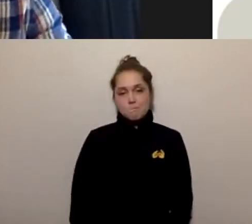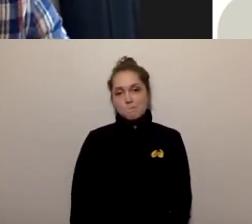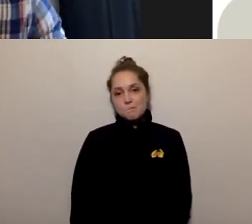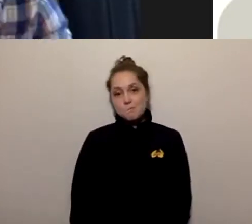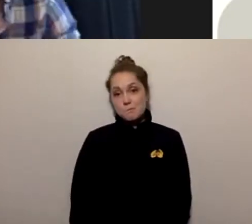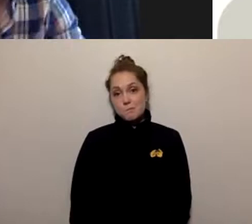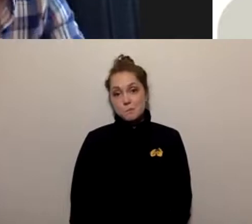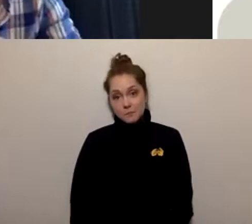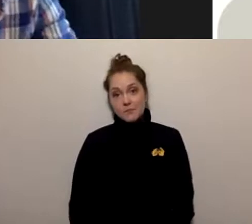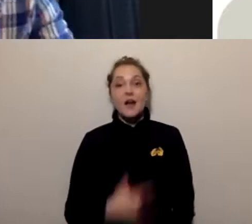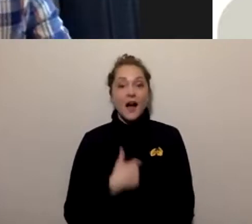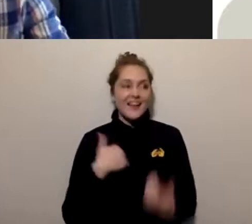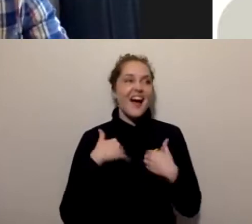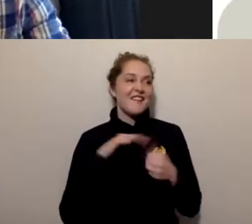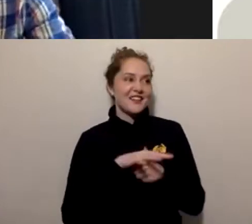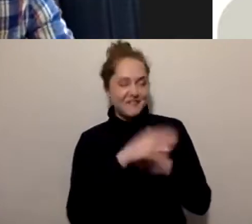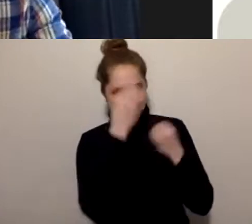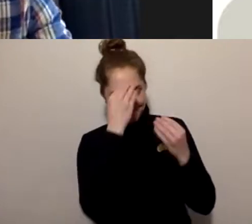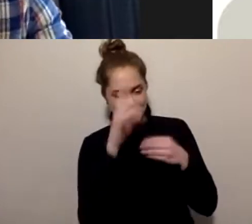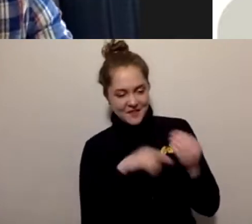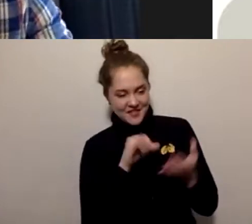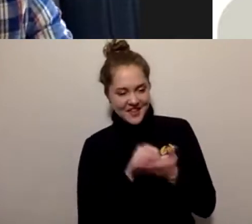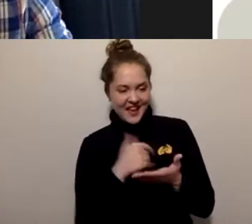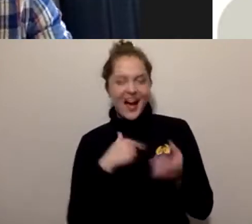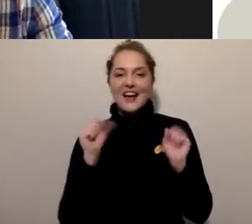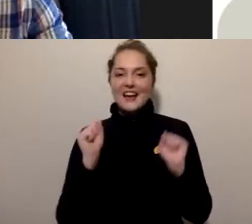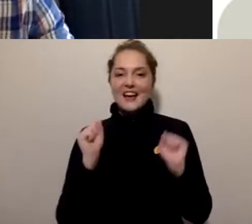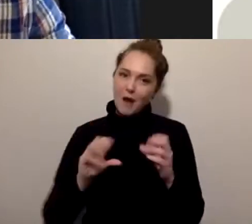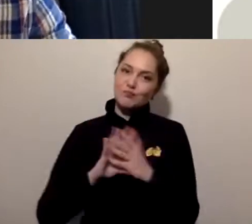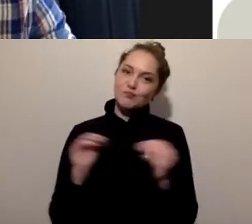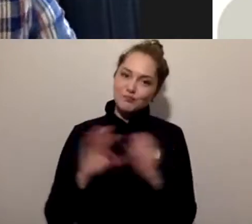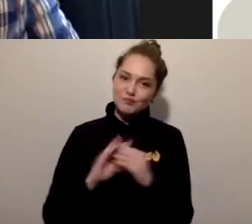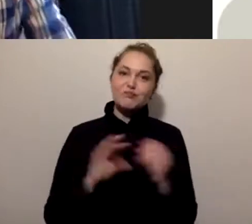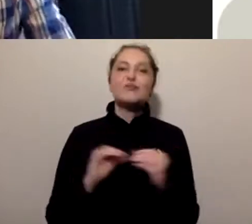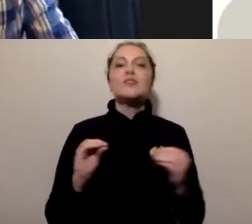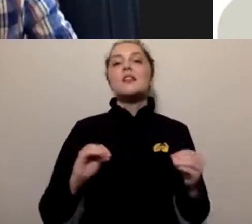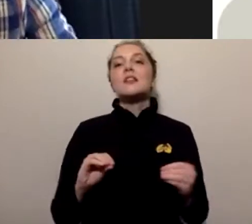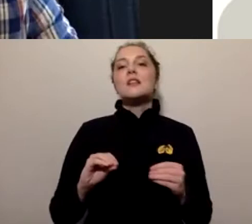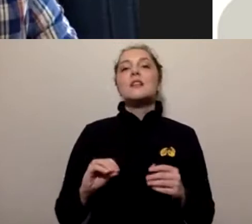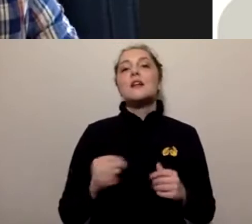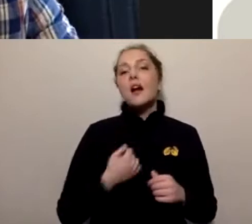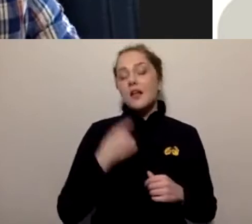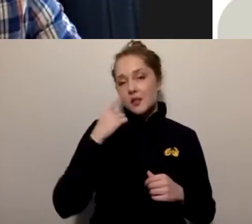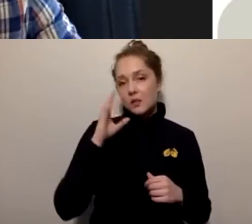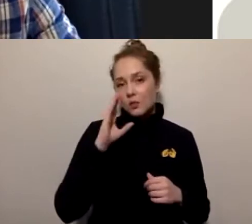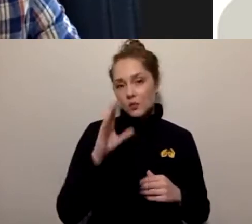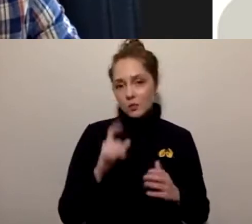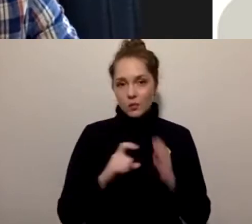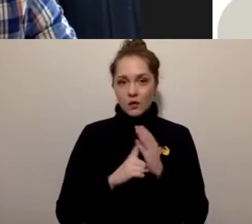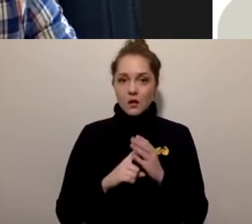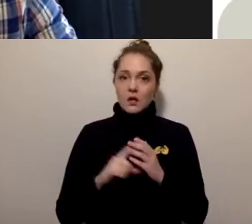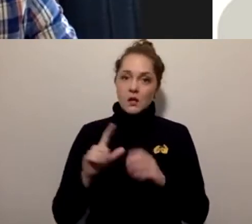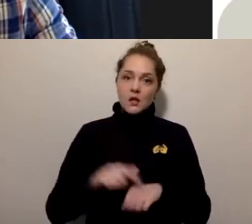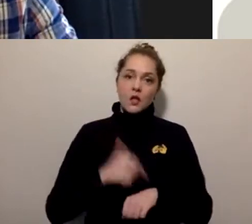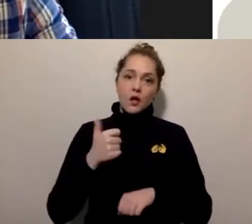That one I do have enough information about to where I could go a little longer, but I don't. I think that would require a longer answer